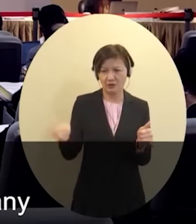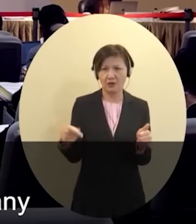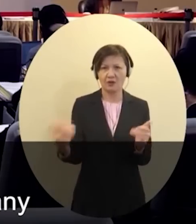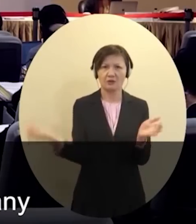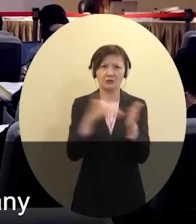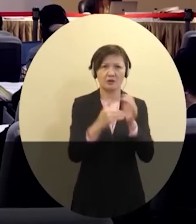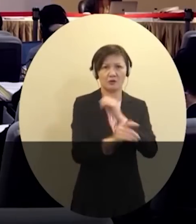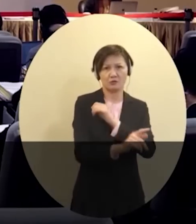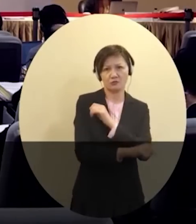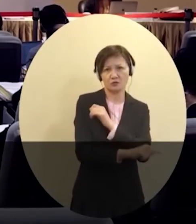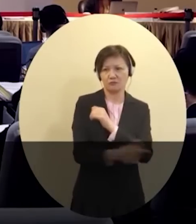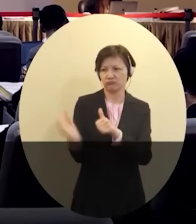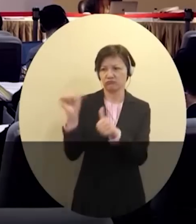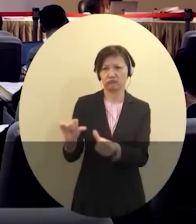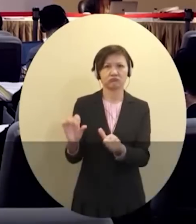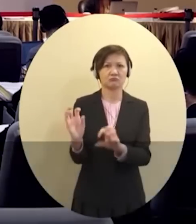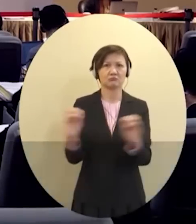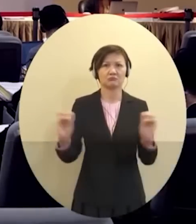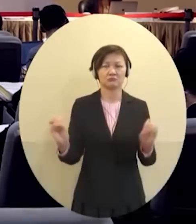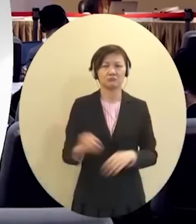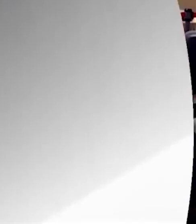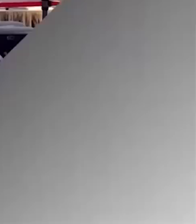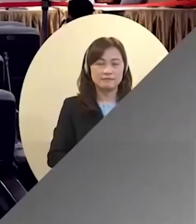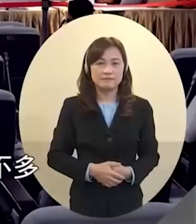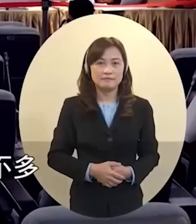Otherwise, there wouldn't be so many complaints about torture.